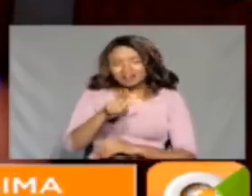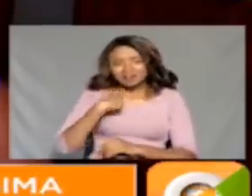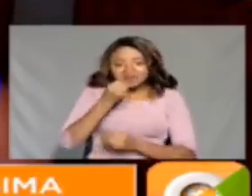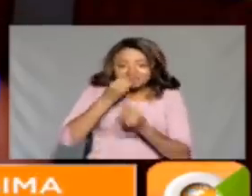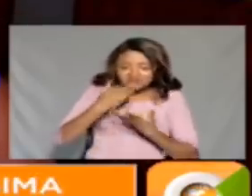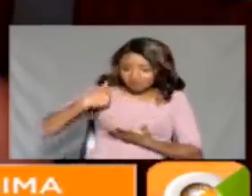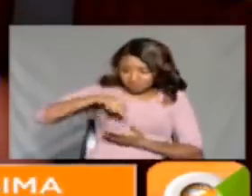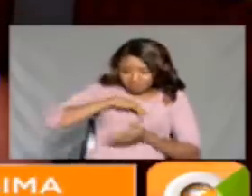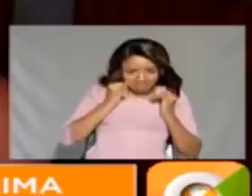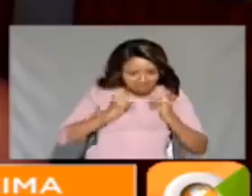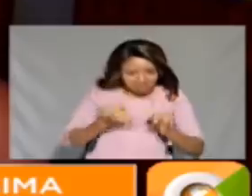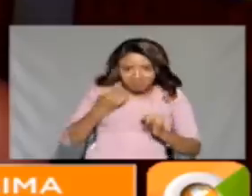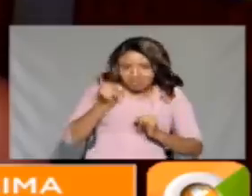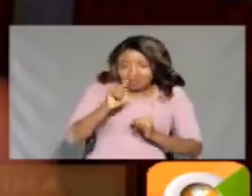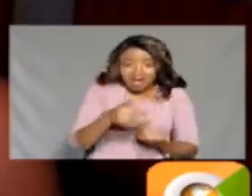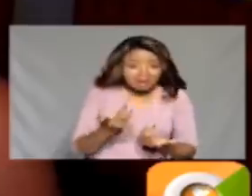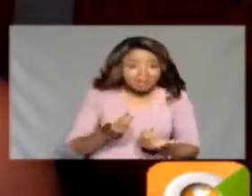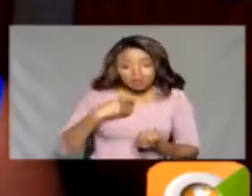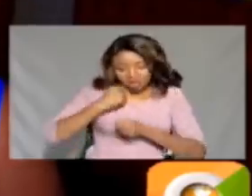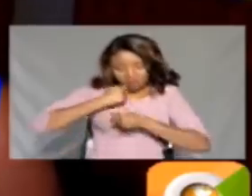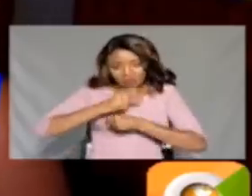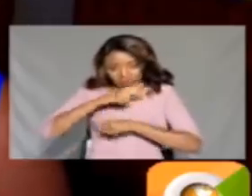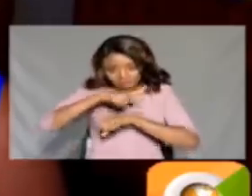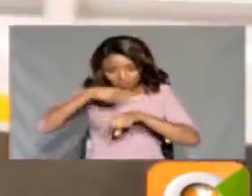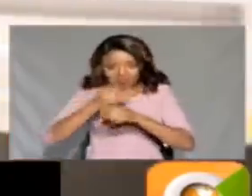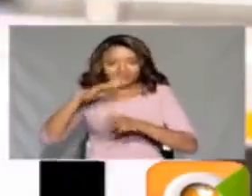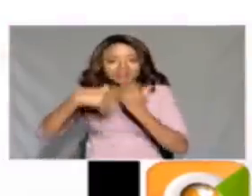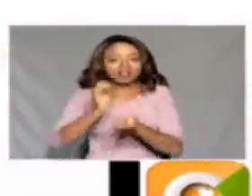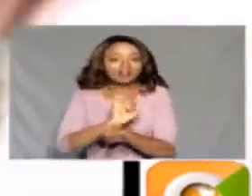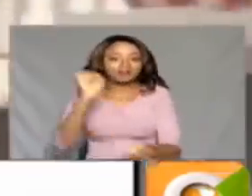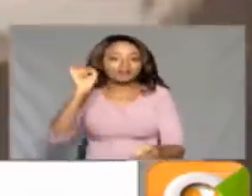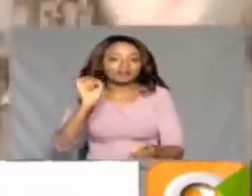ni walevi. Tukaambiwa tufanye kazi 2 hours, tukaachiliwa bure.